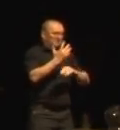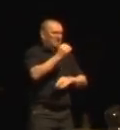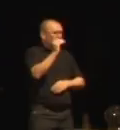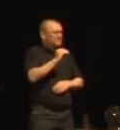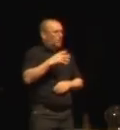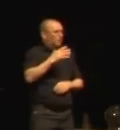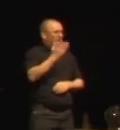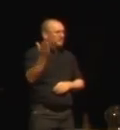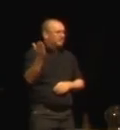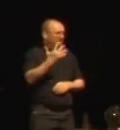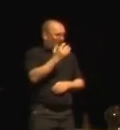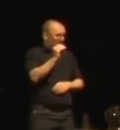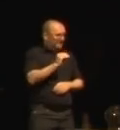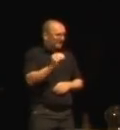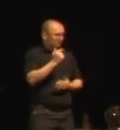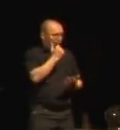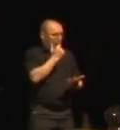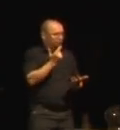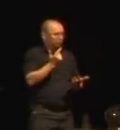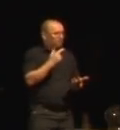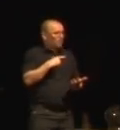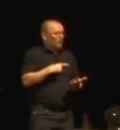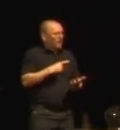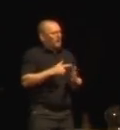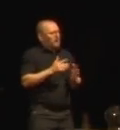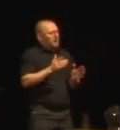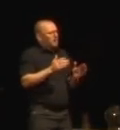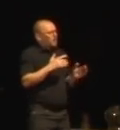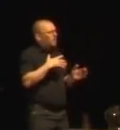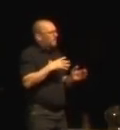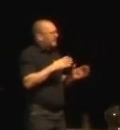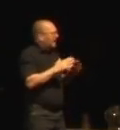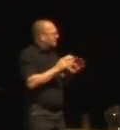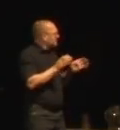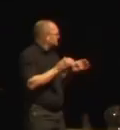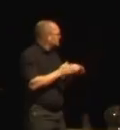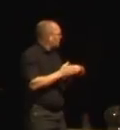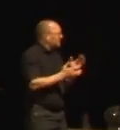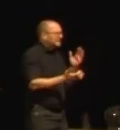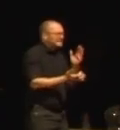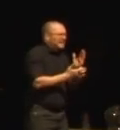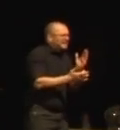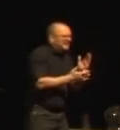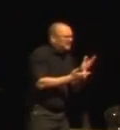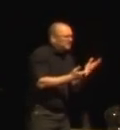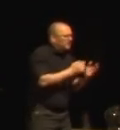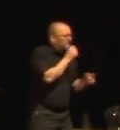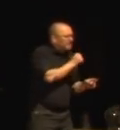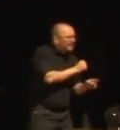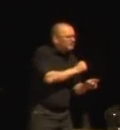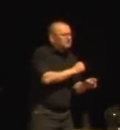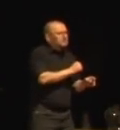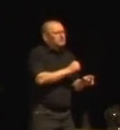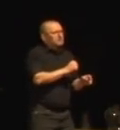this, including women have smaller techniques than men, women are more temperamental and more likely to demand